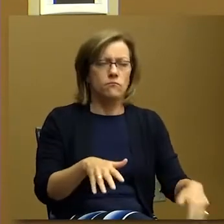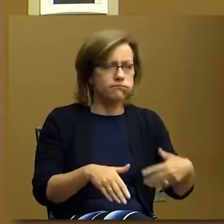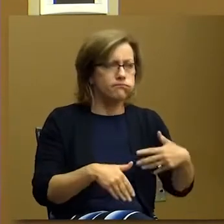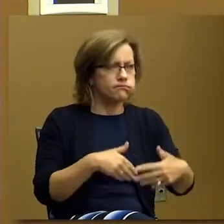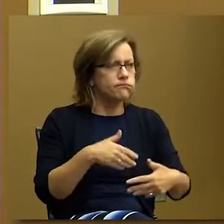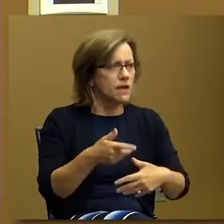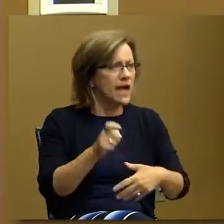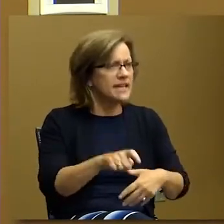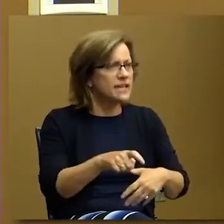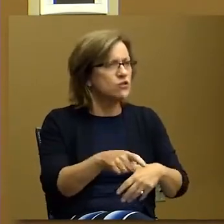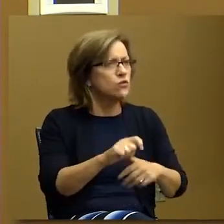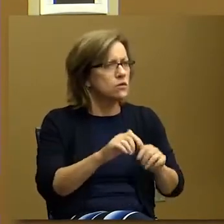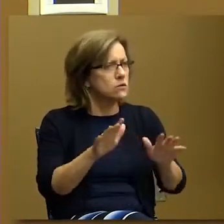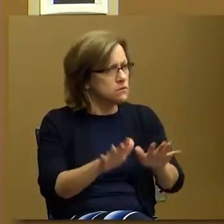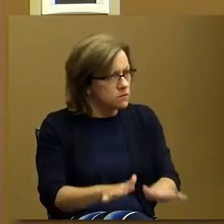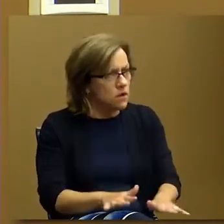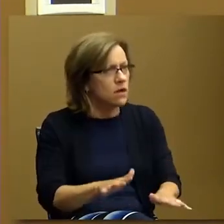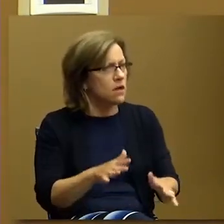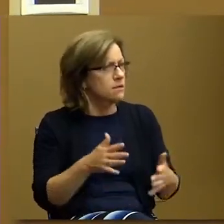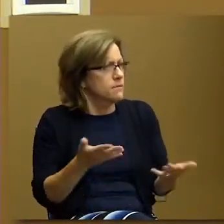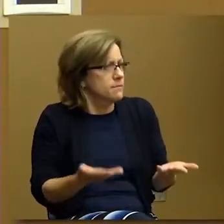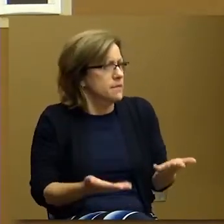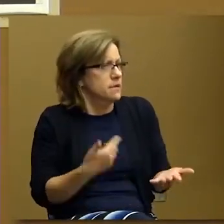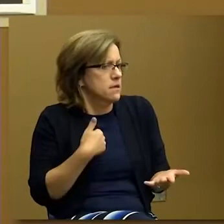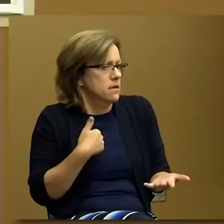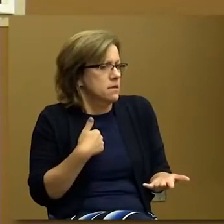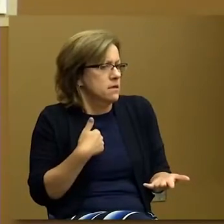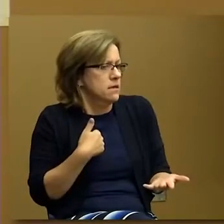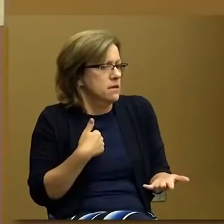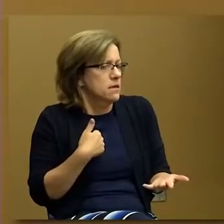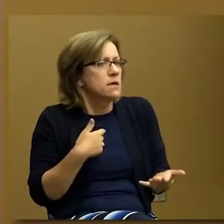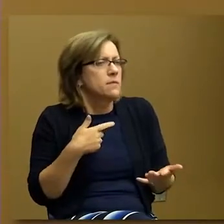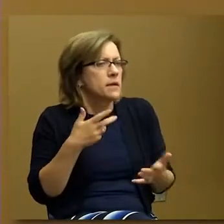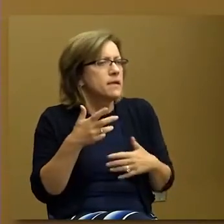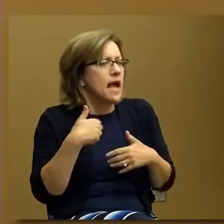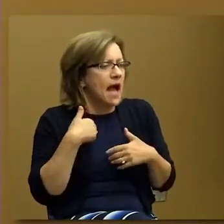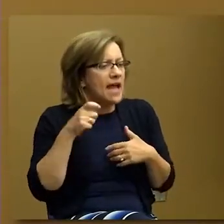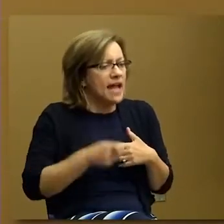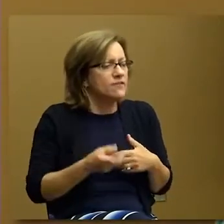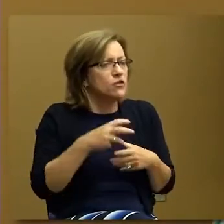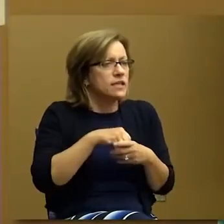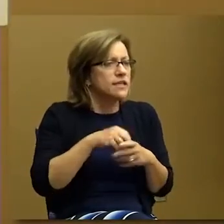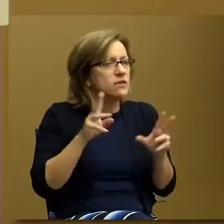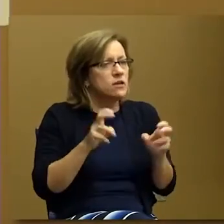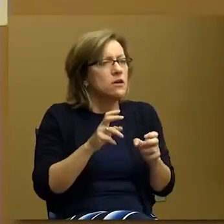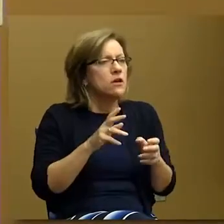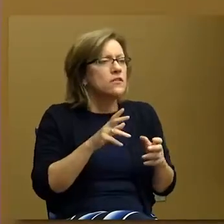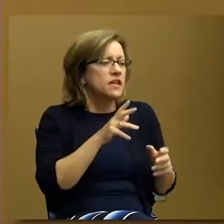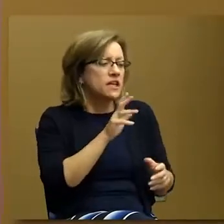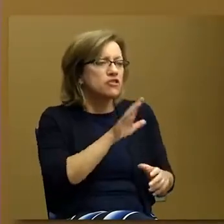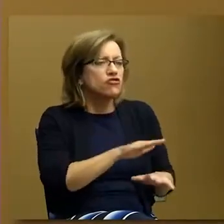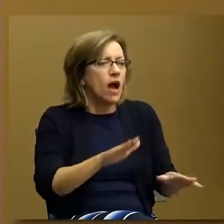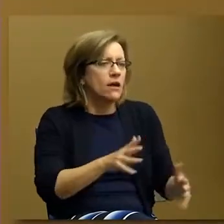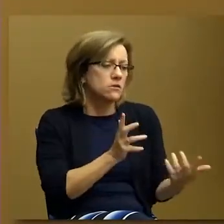to slow myself down? Do I need to get into what I call the rhythm of the child?